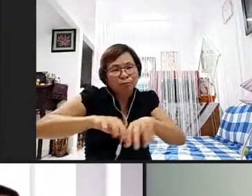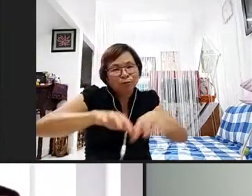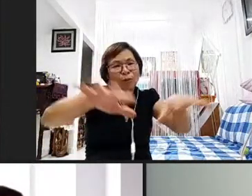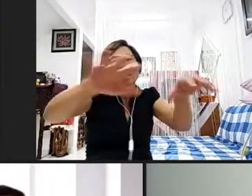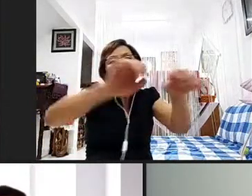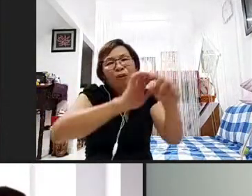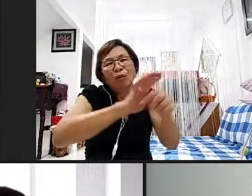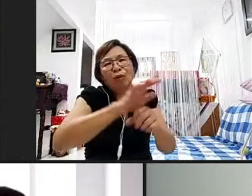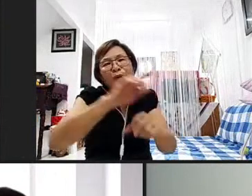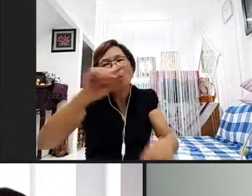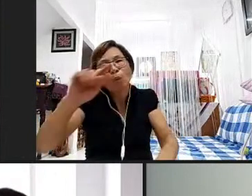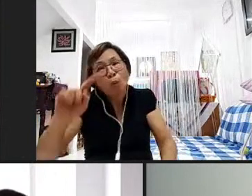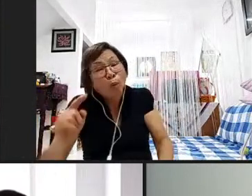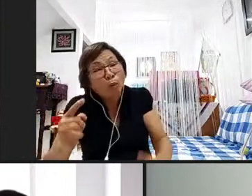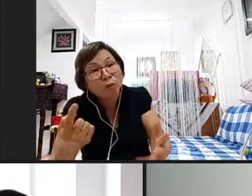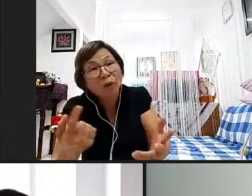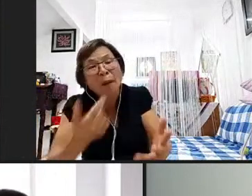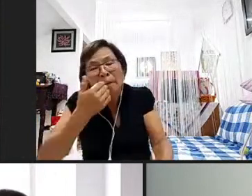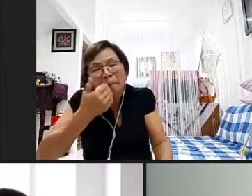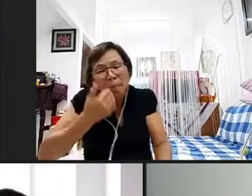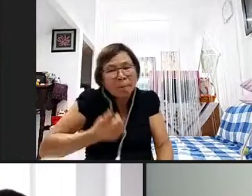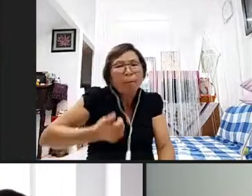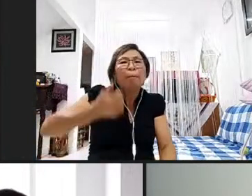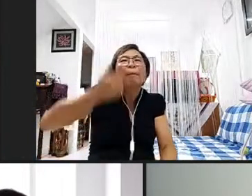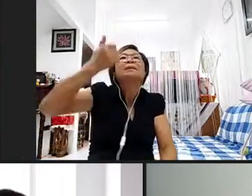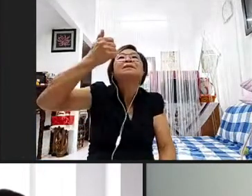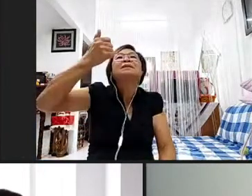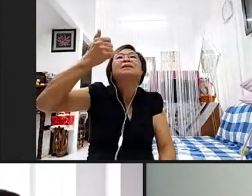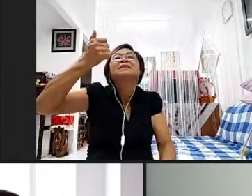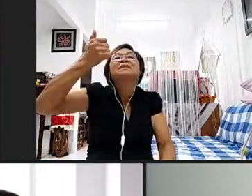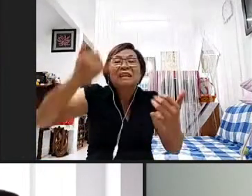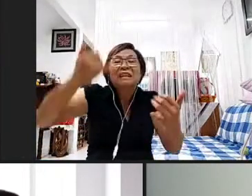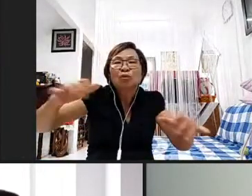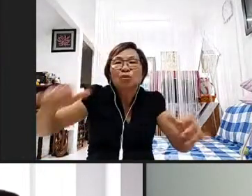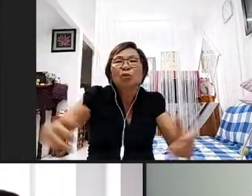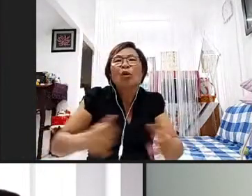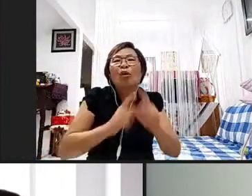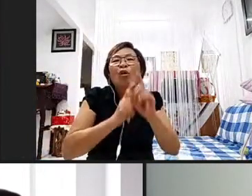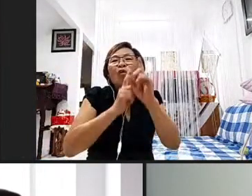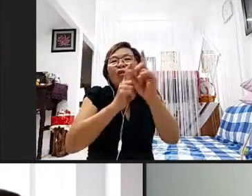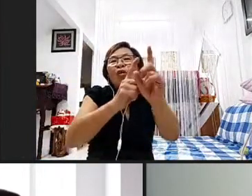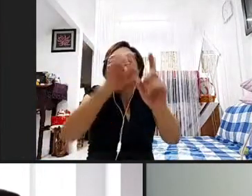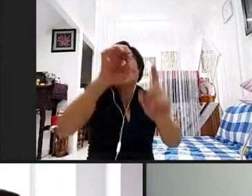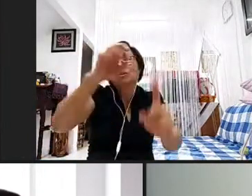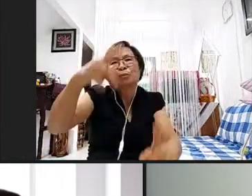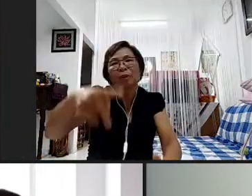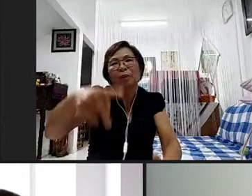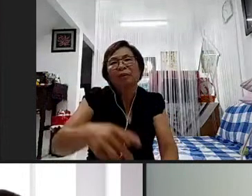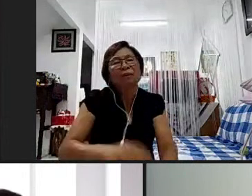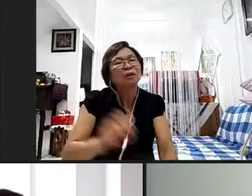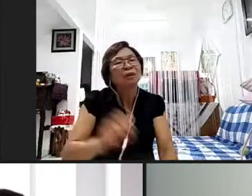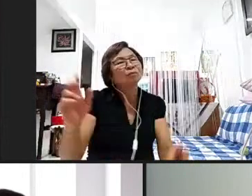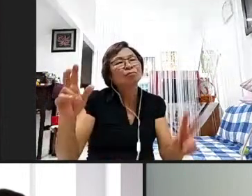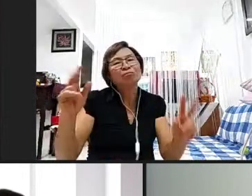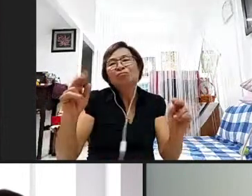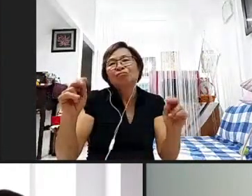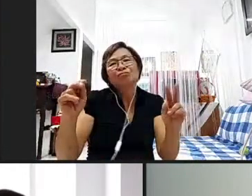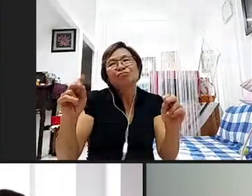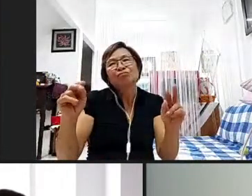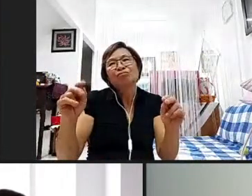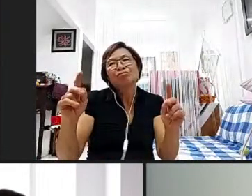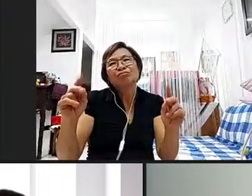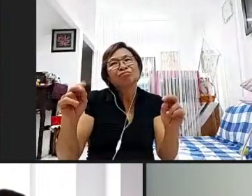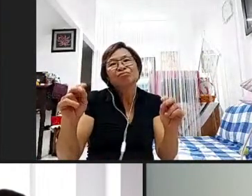only very effective way that you can do it now is follow the SOP. There's no, people don't simply